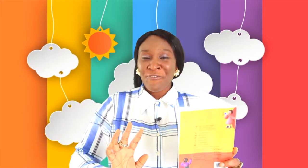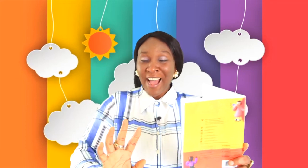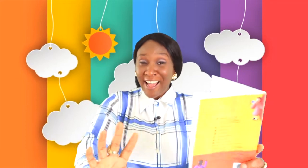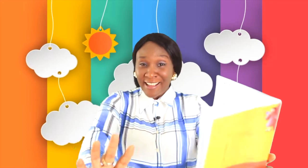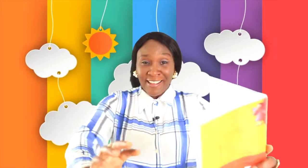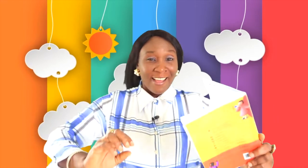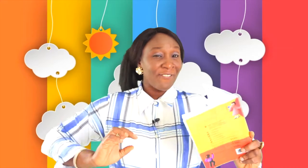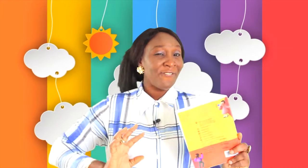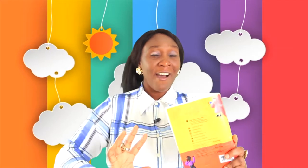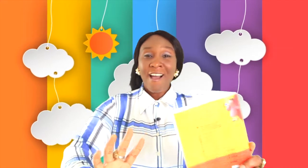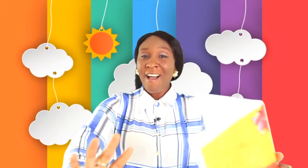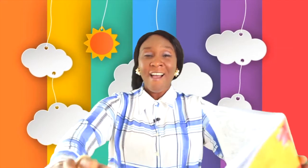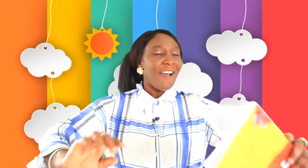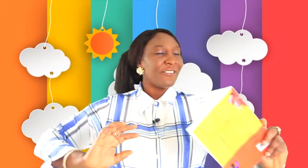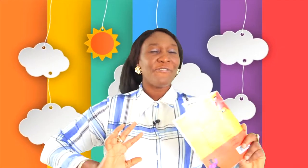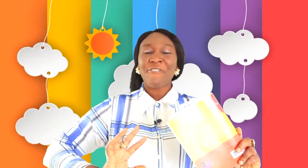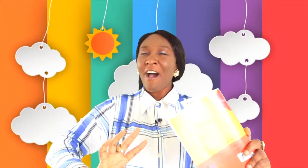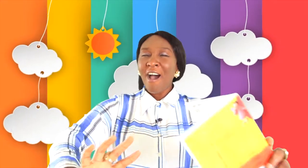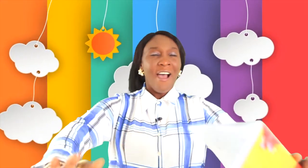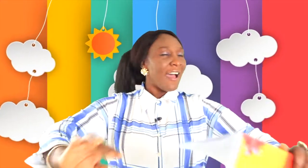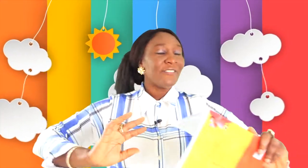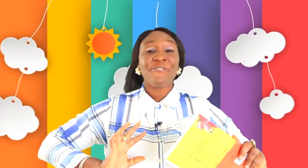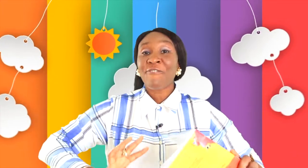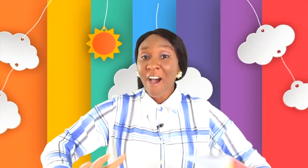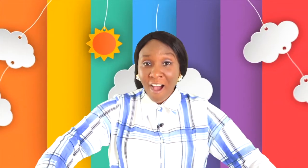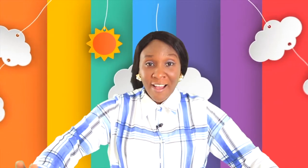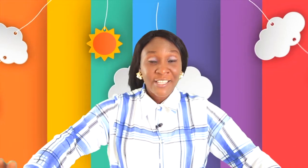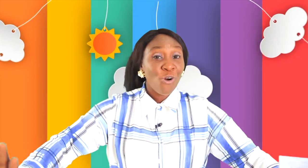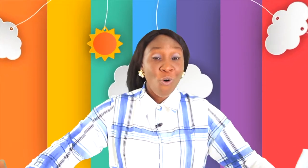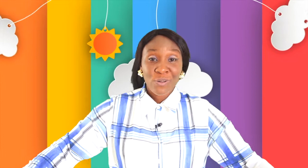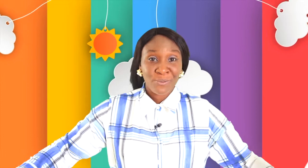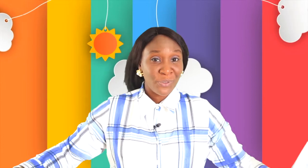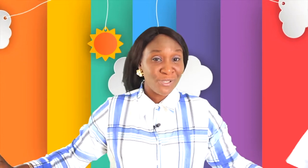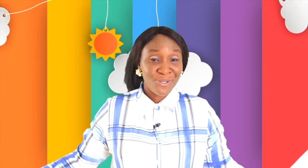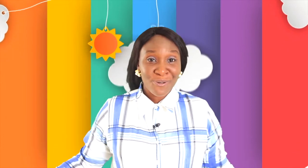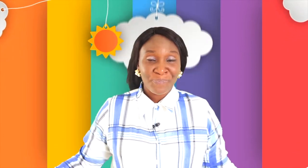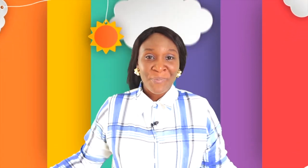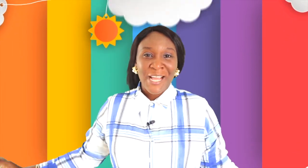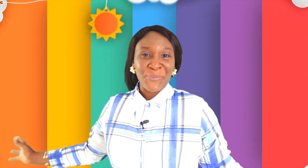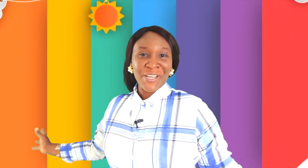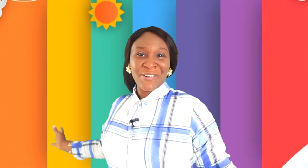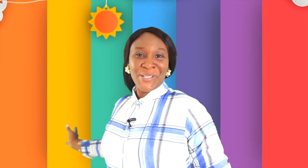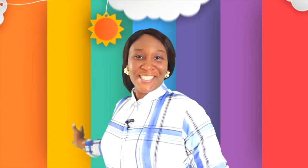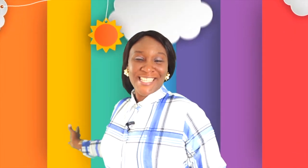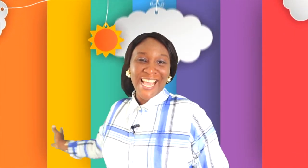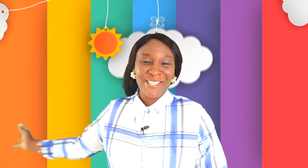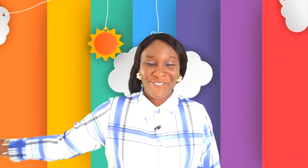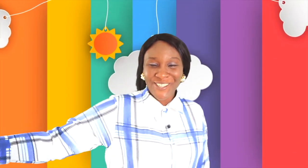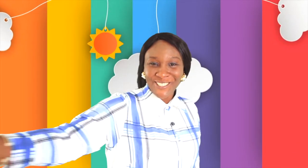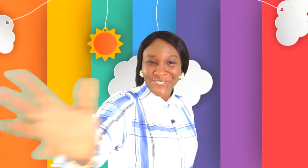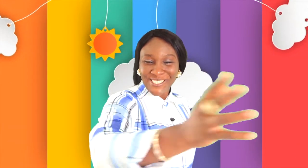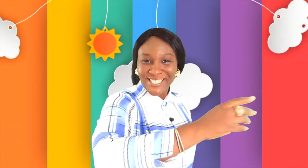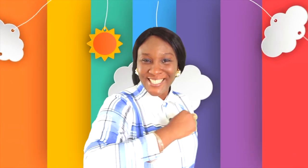shine far, far and far and far in all that we do. And we are going to take